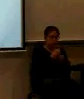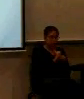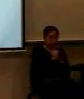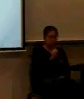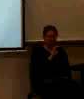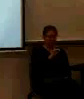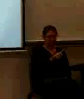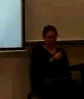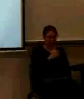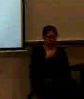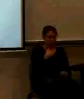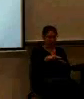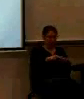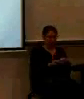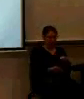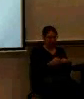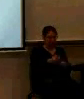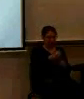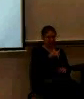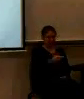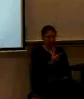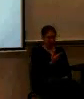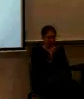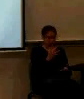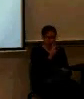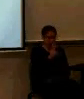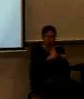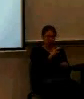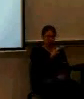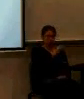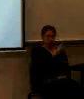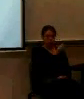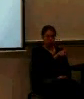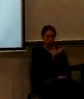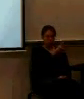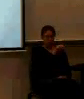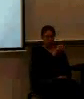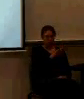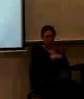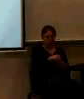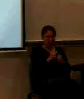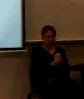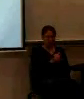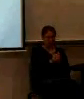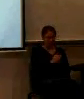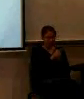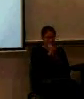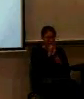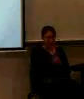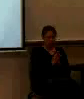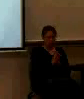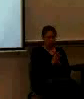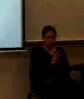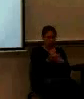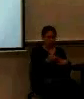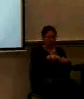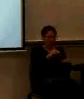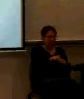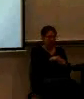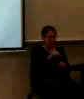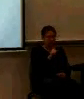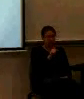get this decrease in pH. So we already talked about coral reefs being endangered because of increases